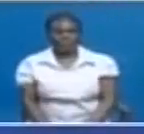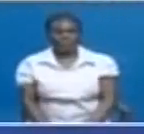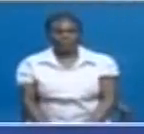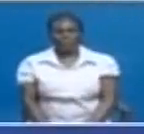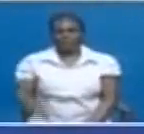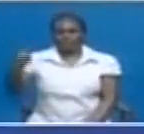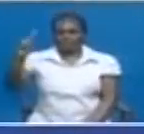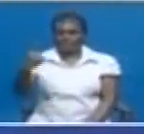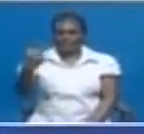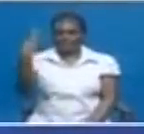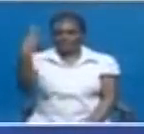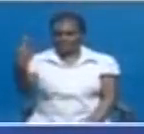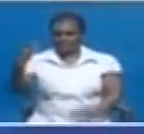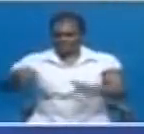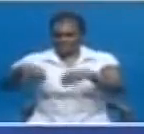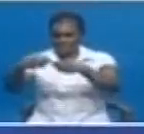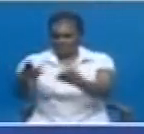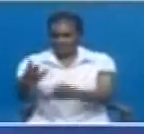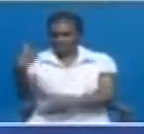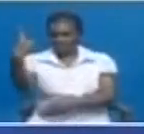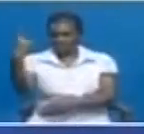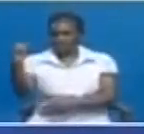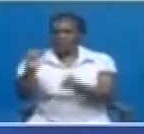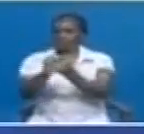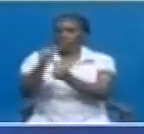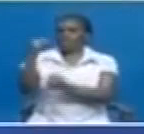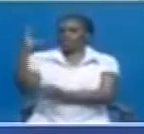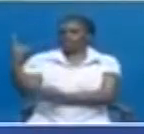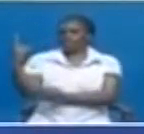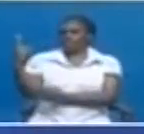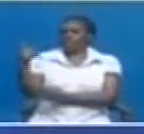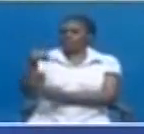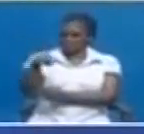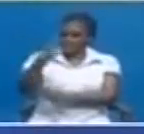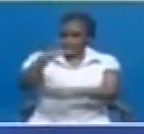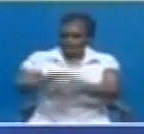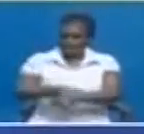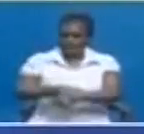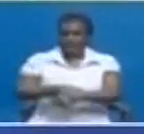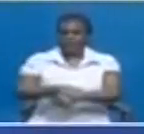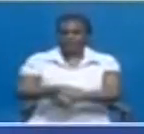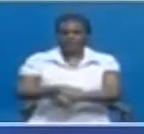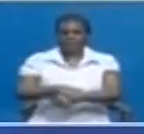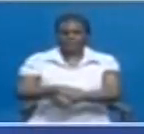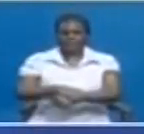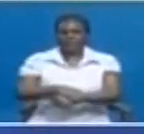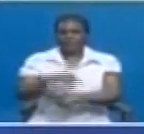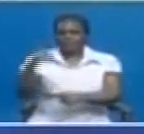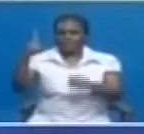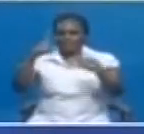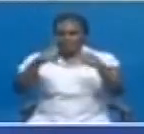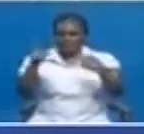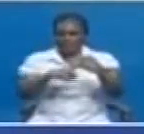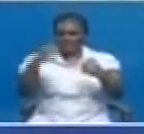The first free kits were given out in 2012. Among those who got one then was